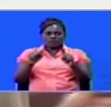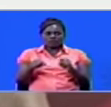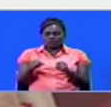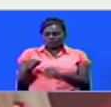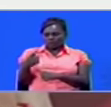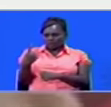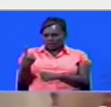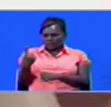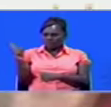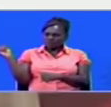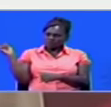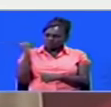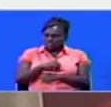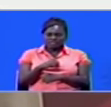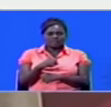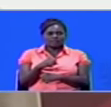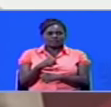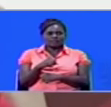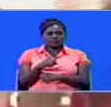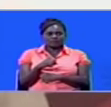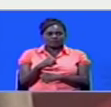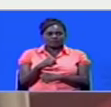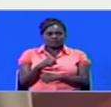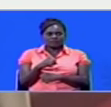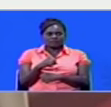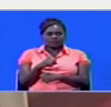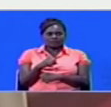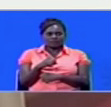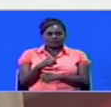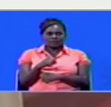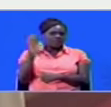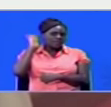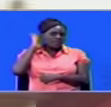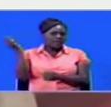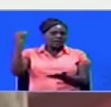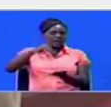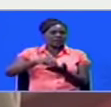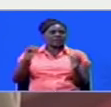Tuamalizie kabisa. Hatutawahi wasikia tena. Sivyo?